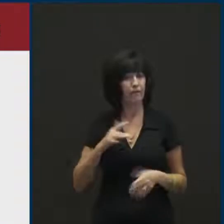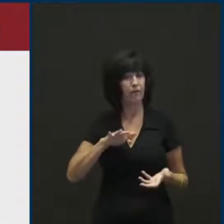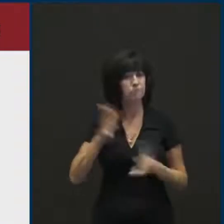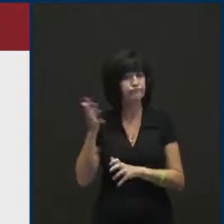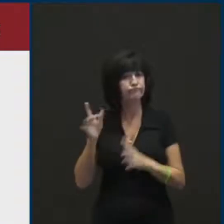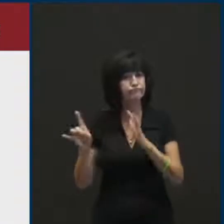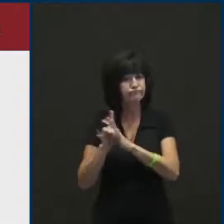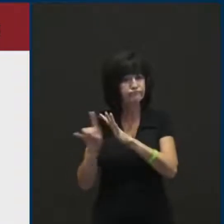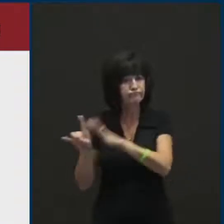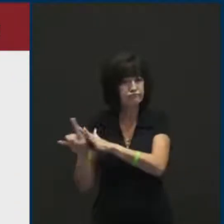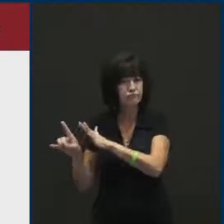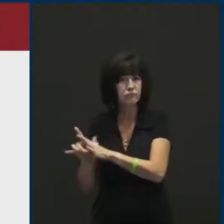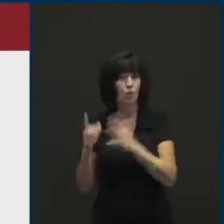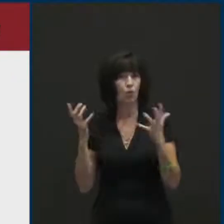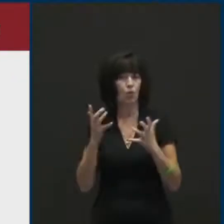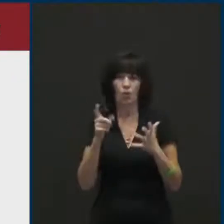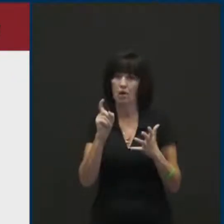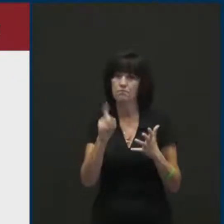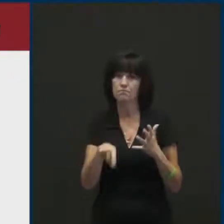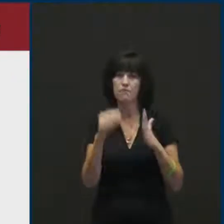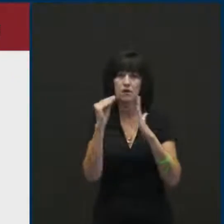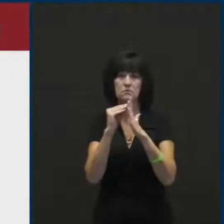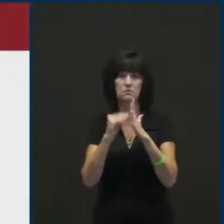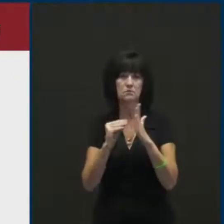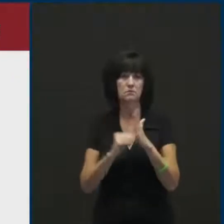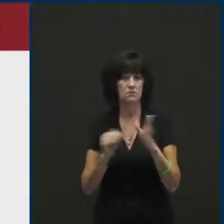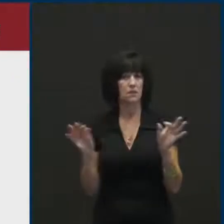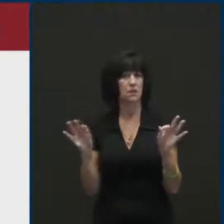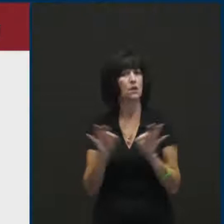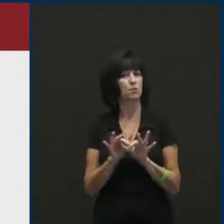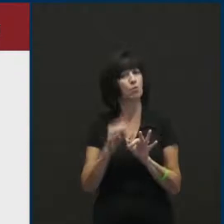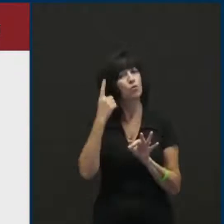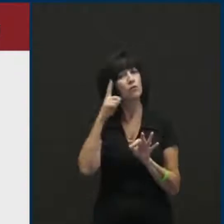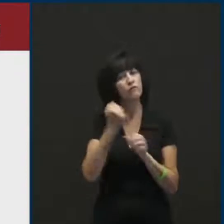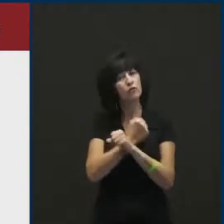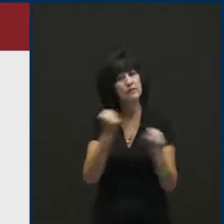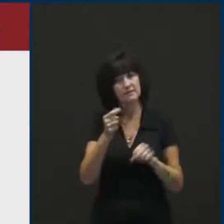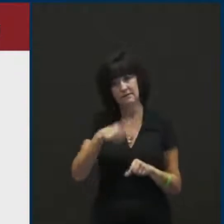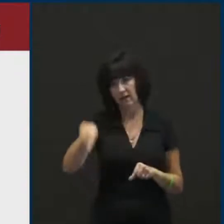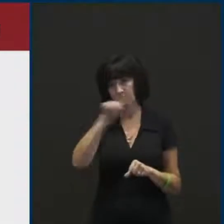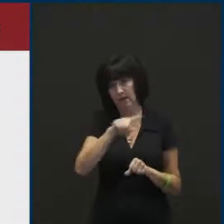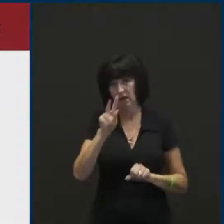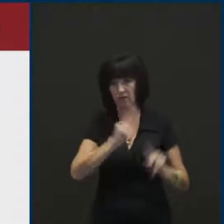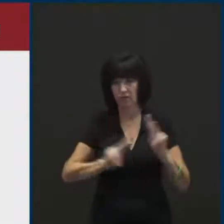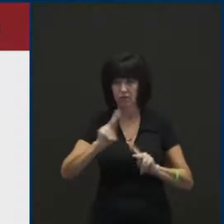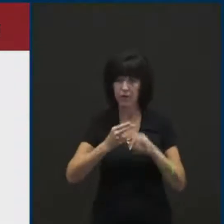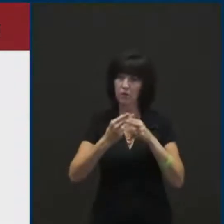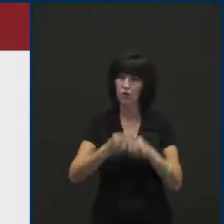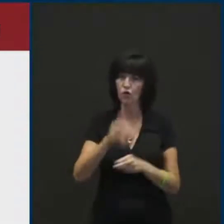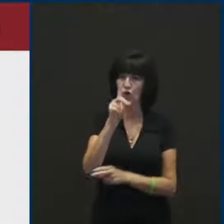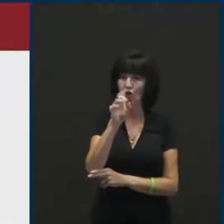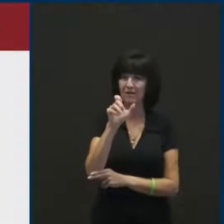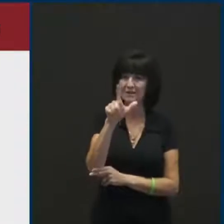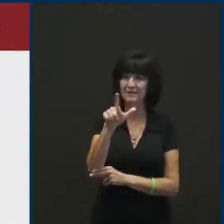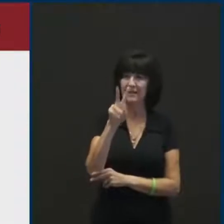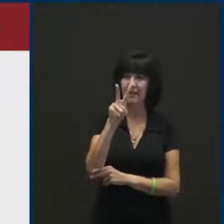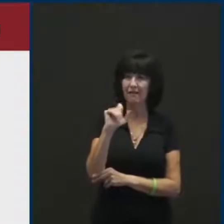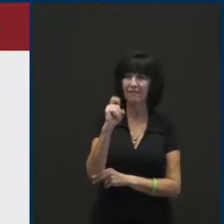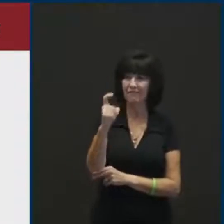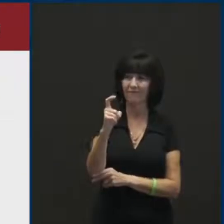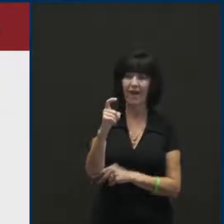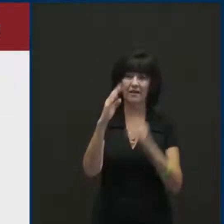as a state and with our many partners in the state, the expansion of this DelVac system, which many people are familiar